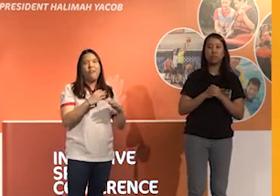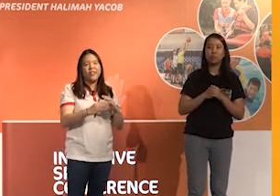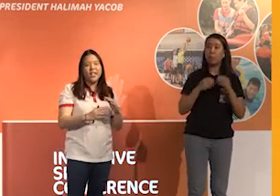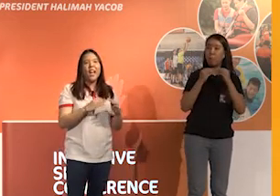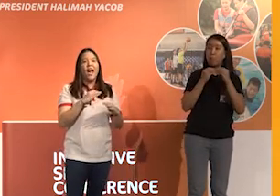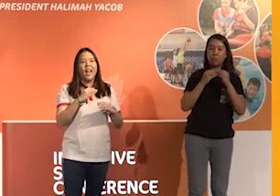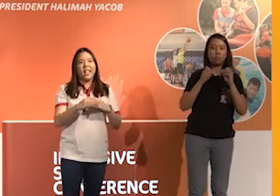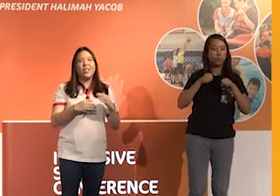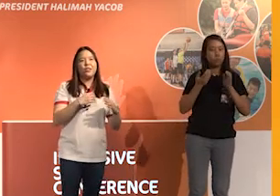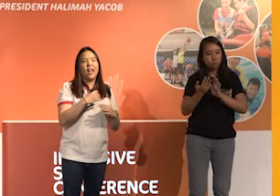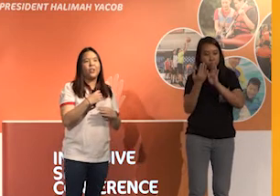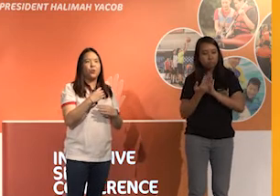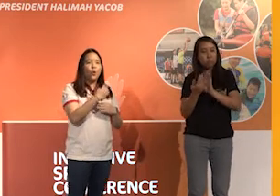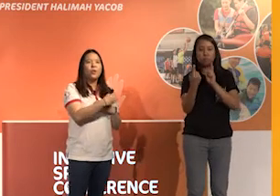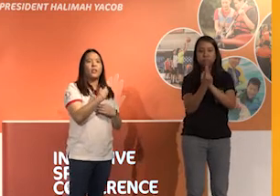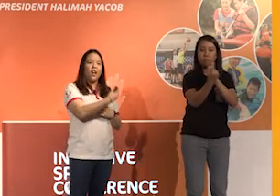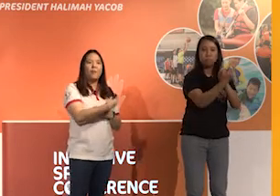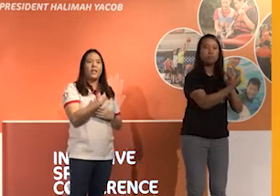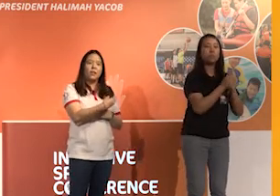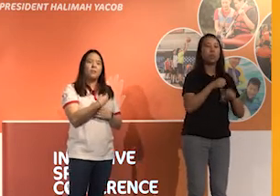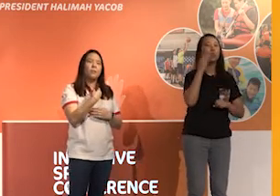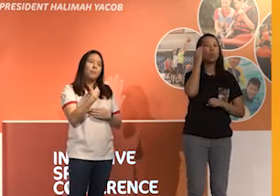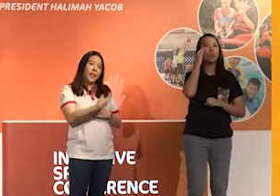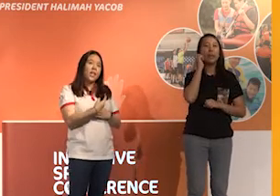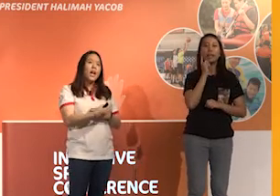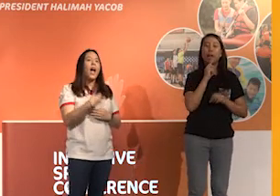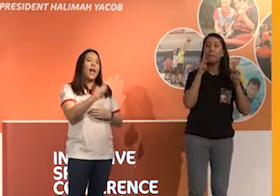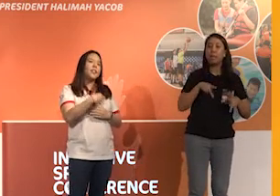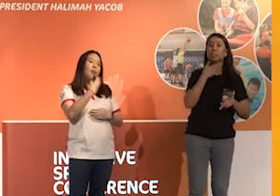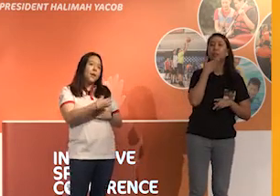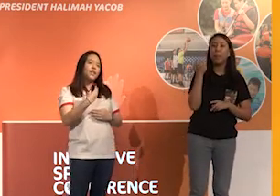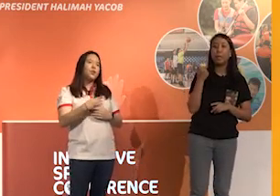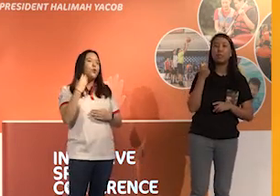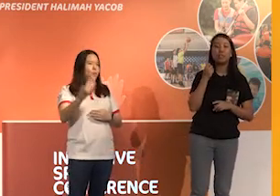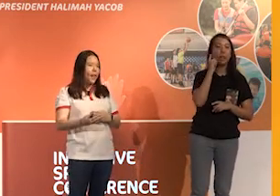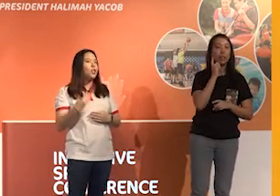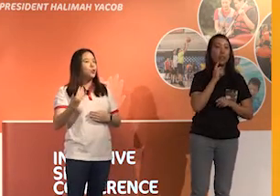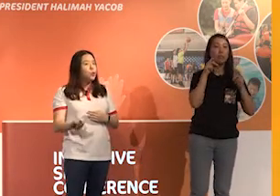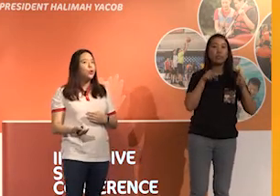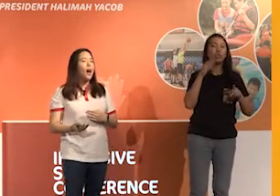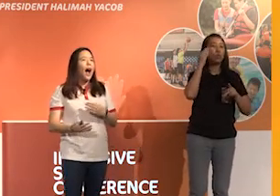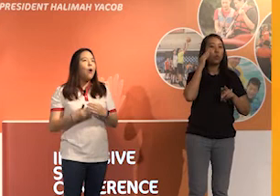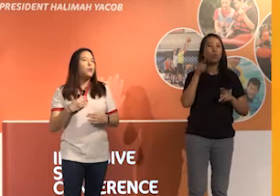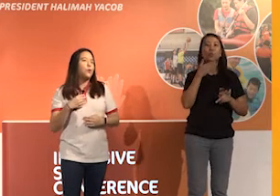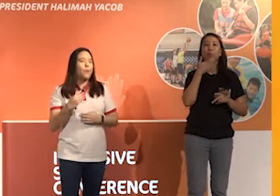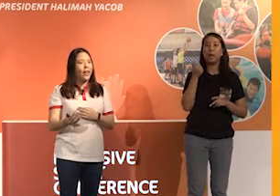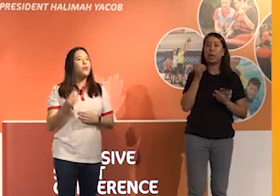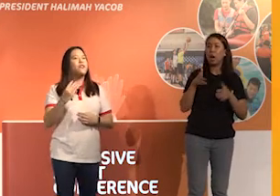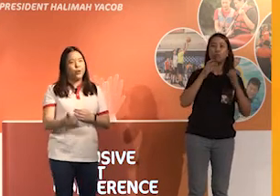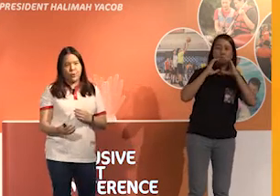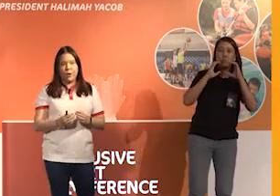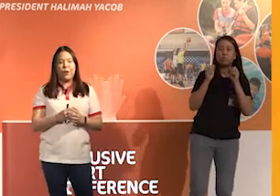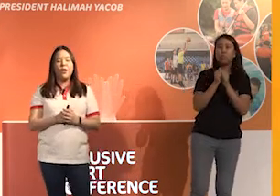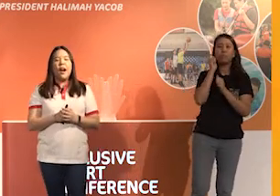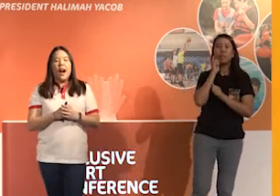more often, and then you can know the deaf person better, and the deaf person know you better too. How to communicate with